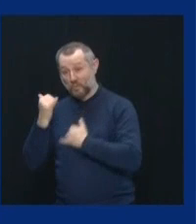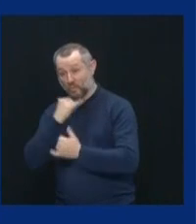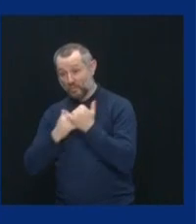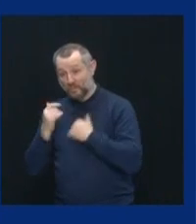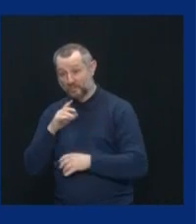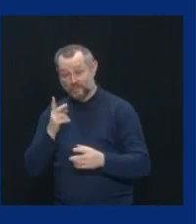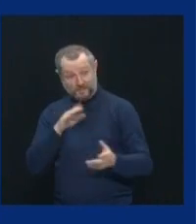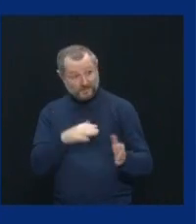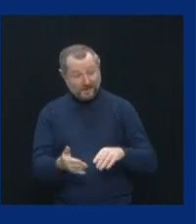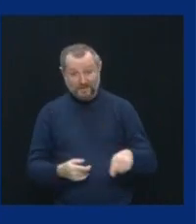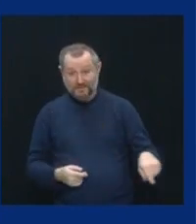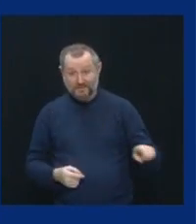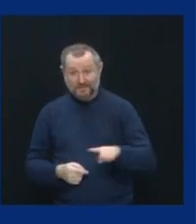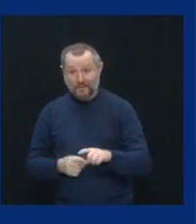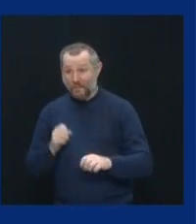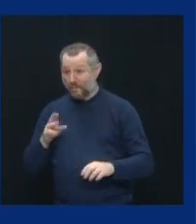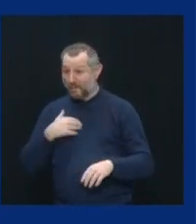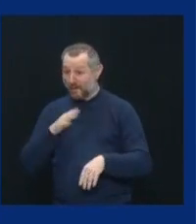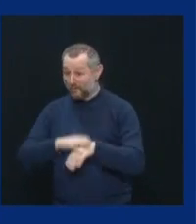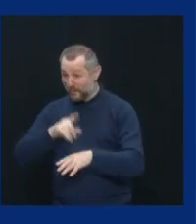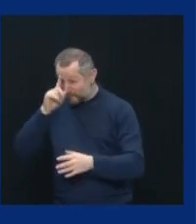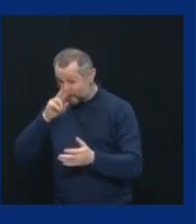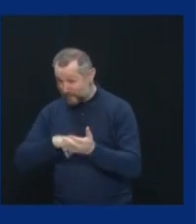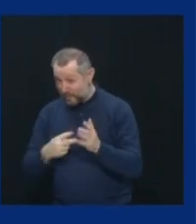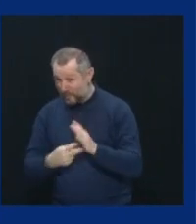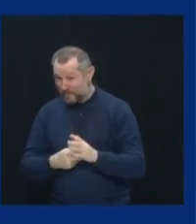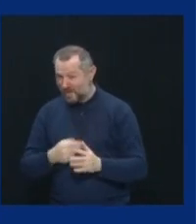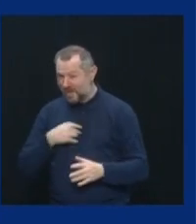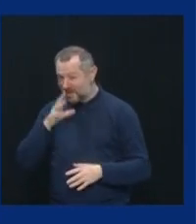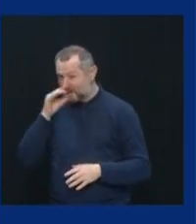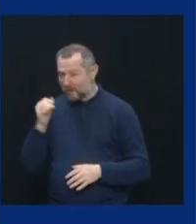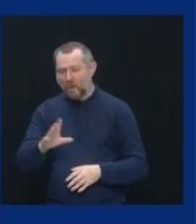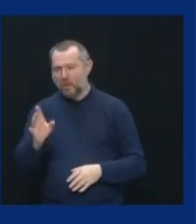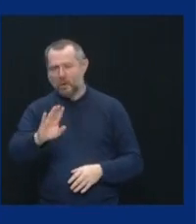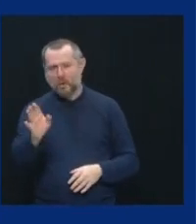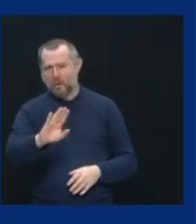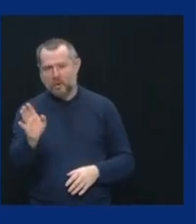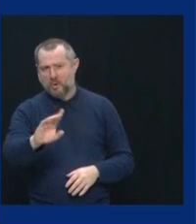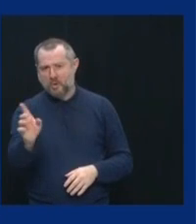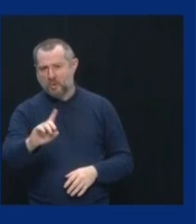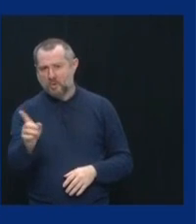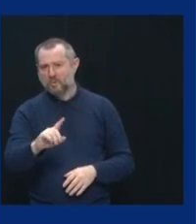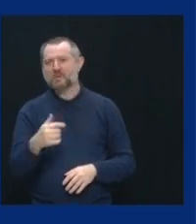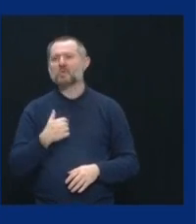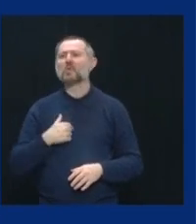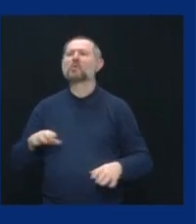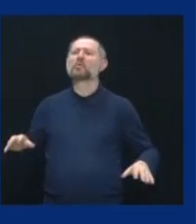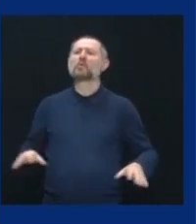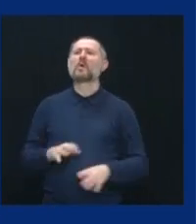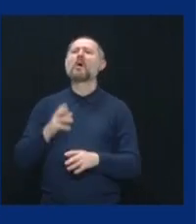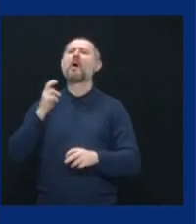a conspiracy. You couldn't get better advice. You couldn't get people to work harder.